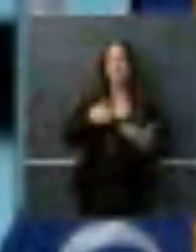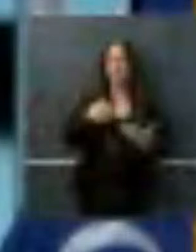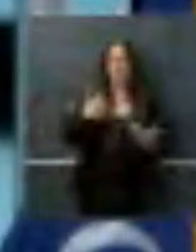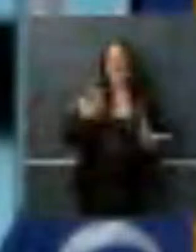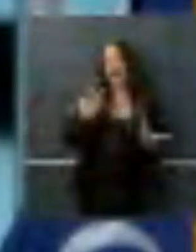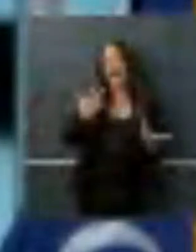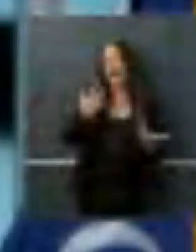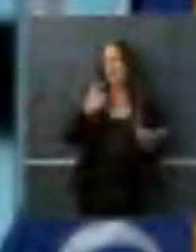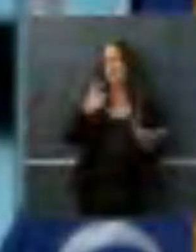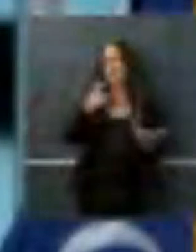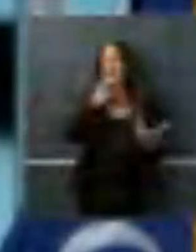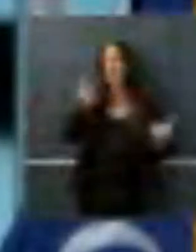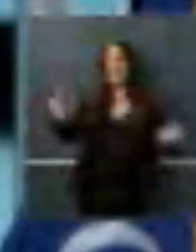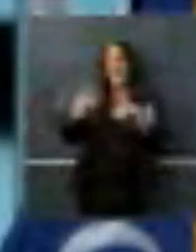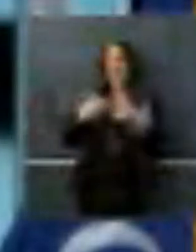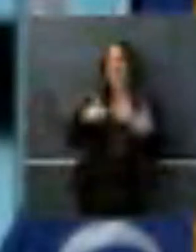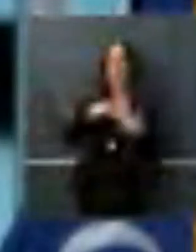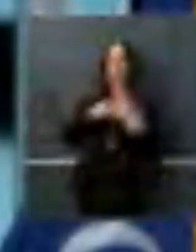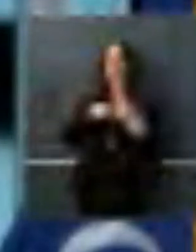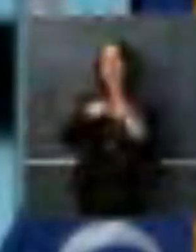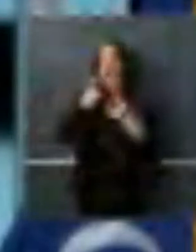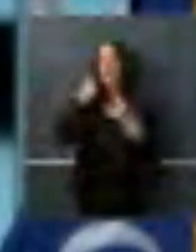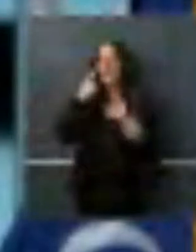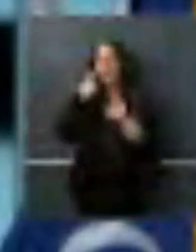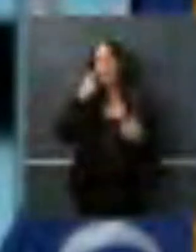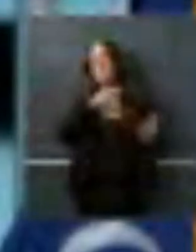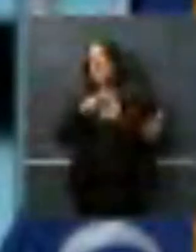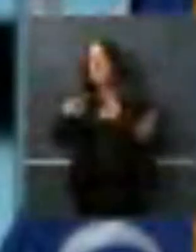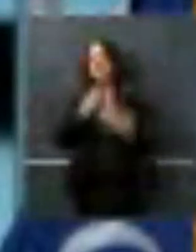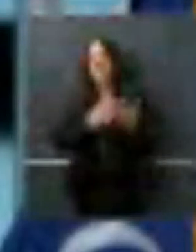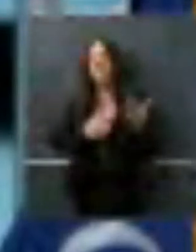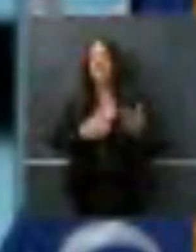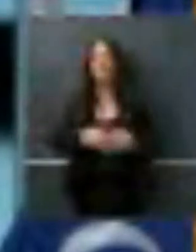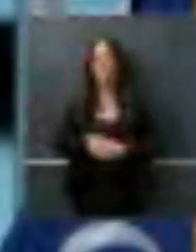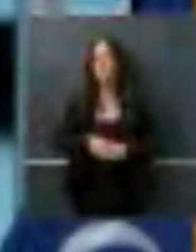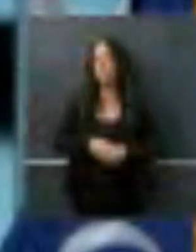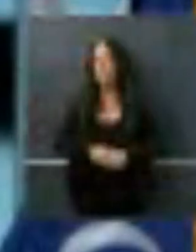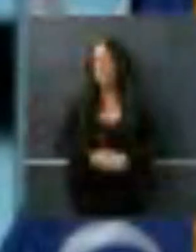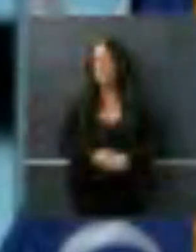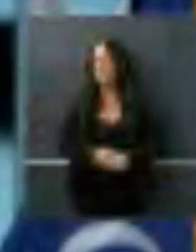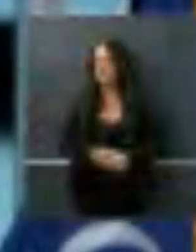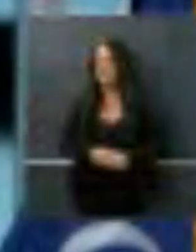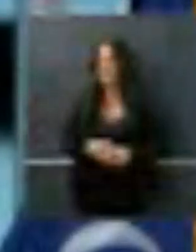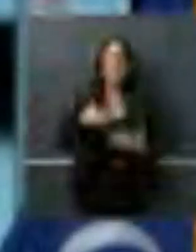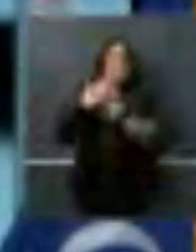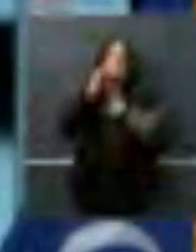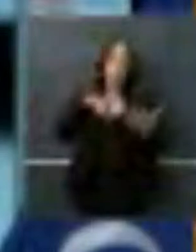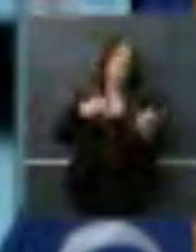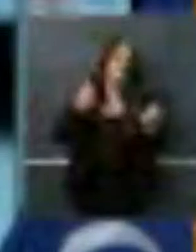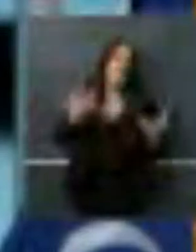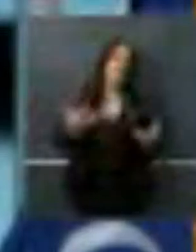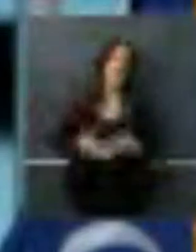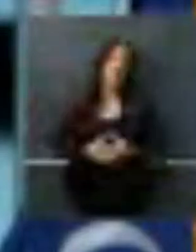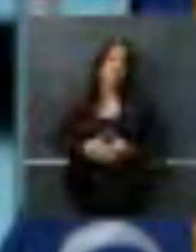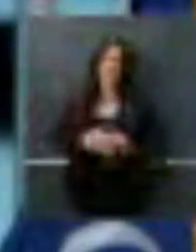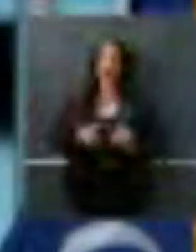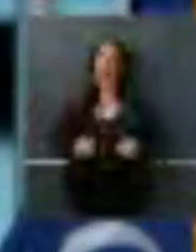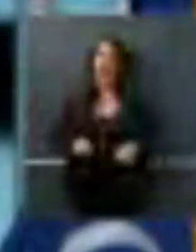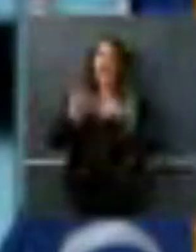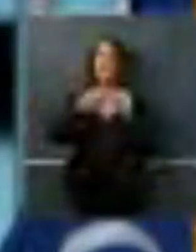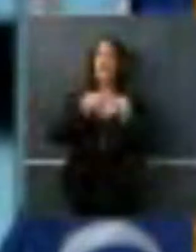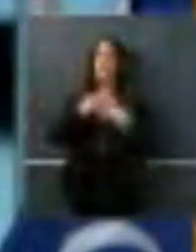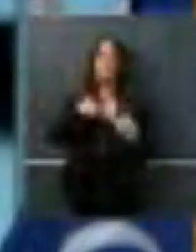spirit of the moment. And there are many. I don't know the exact number, but you've all, I think,